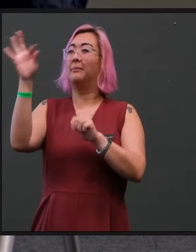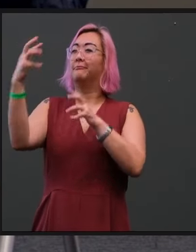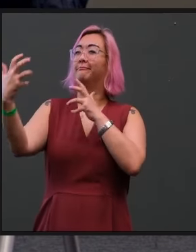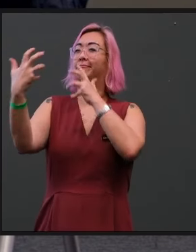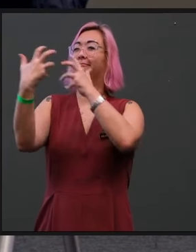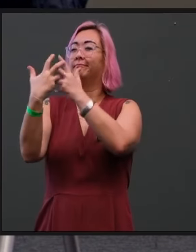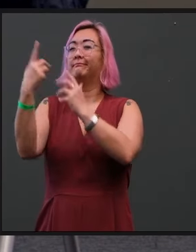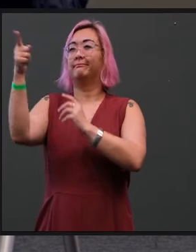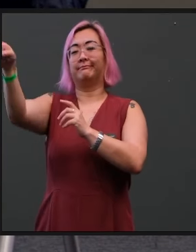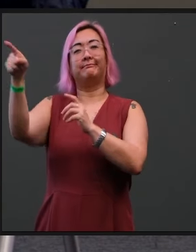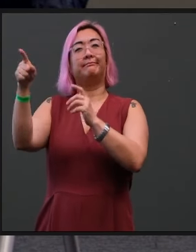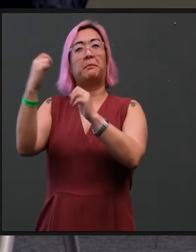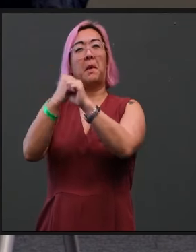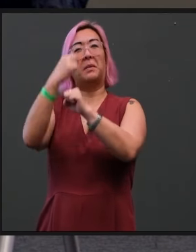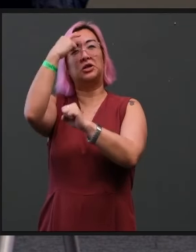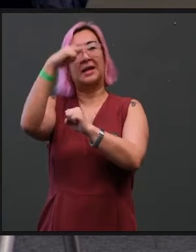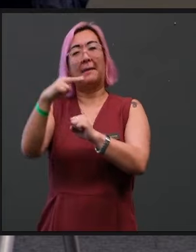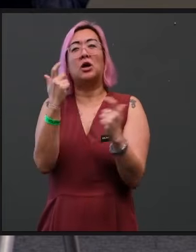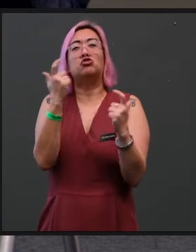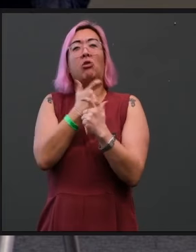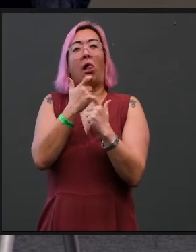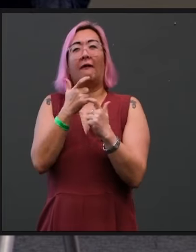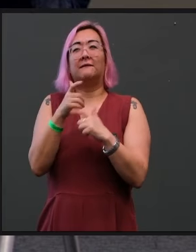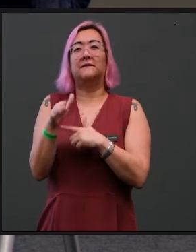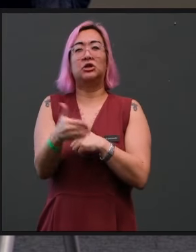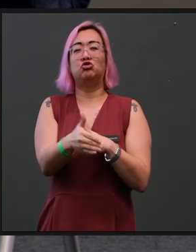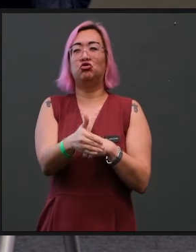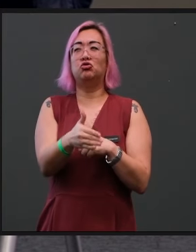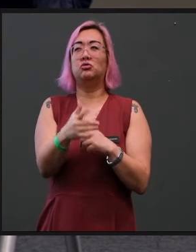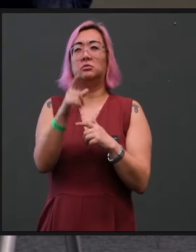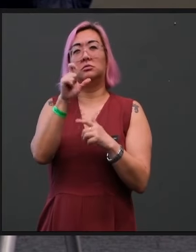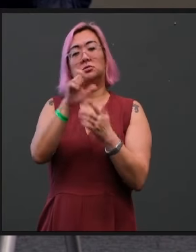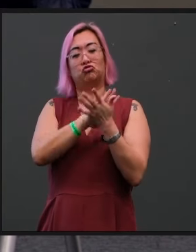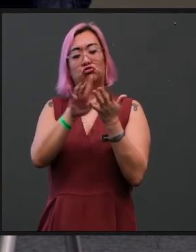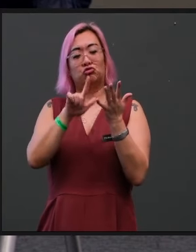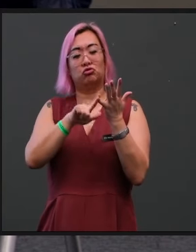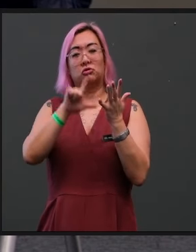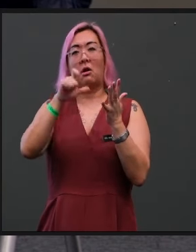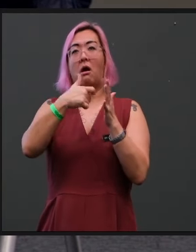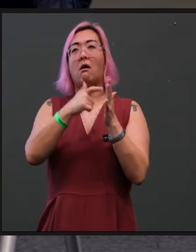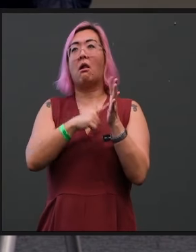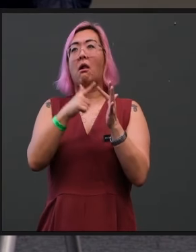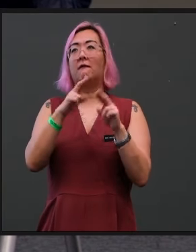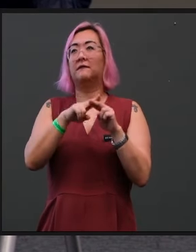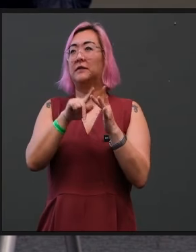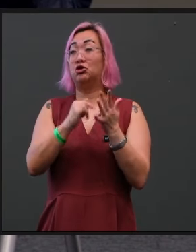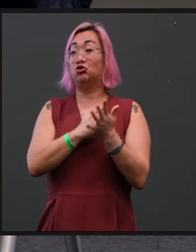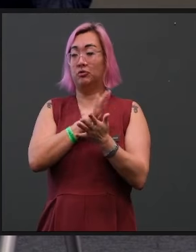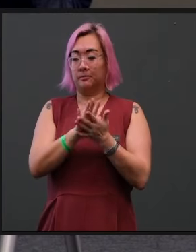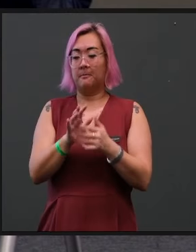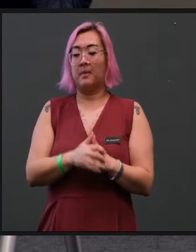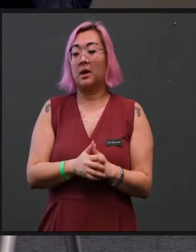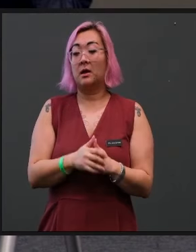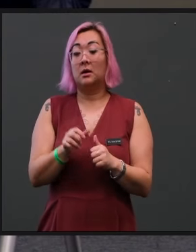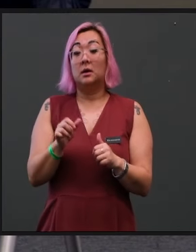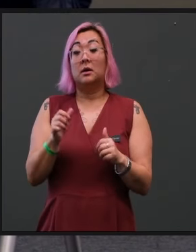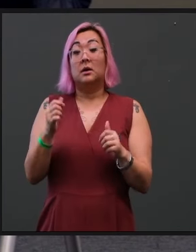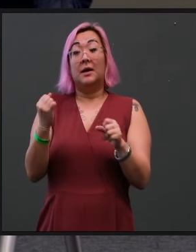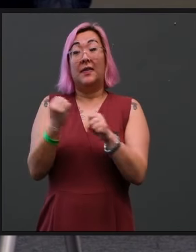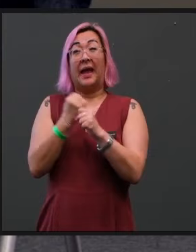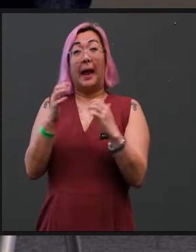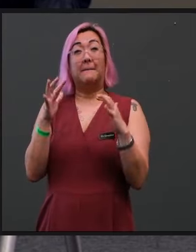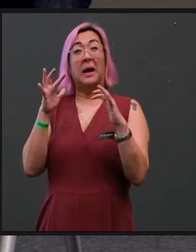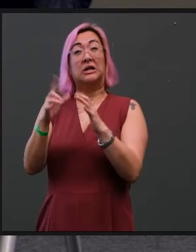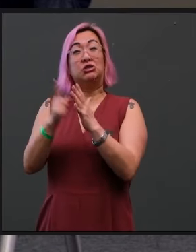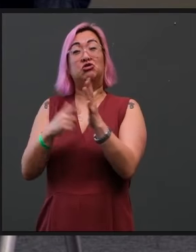signed with them really quickly. So I think so the game jam came out sort of, when was